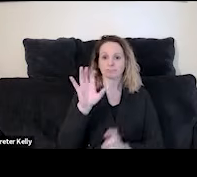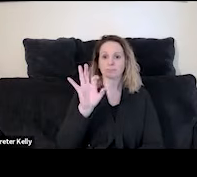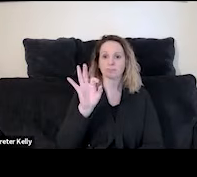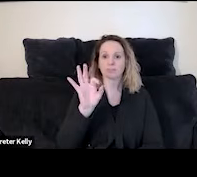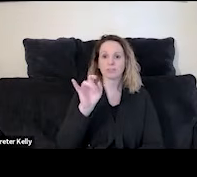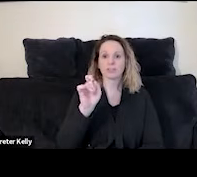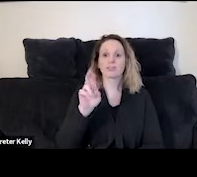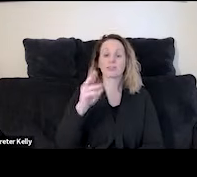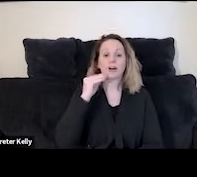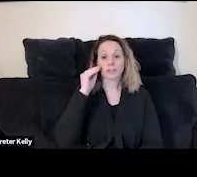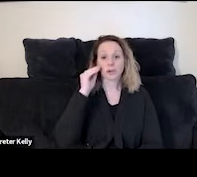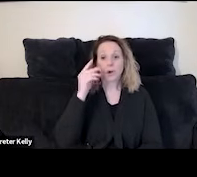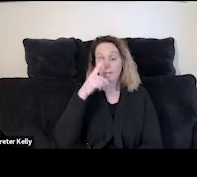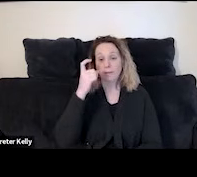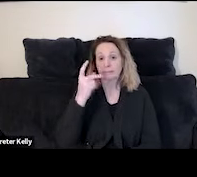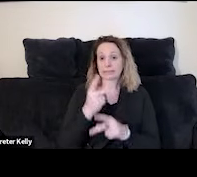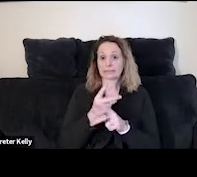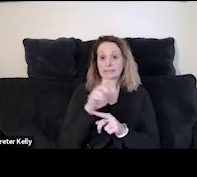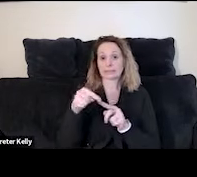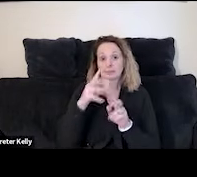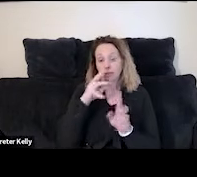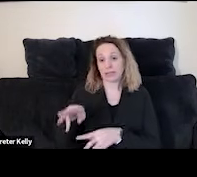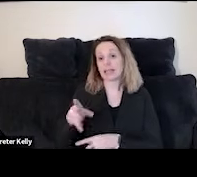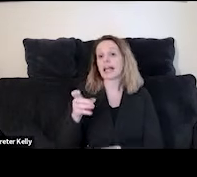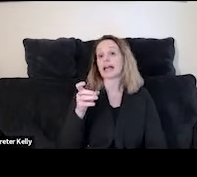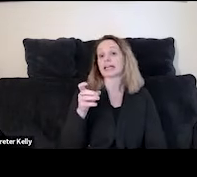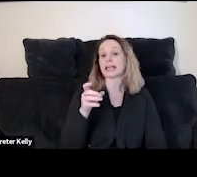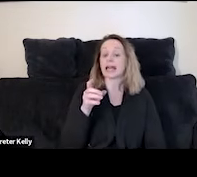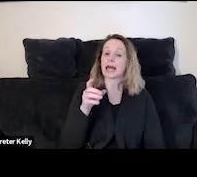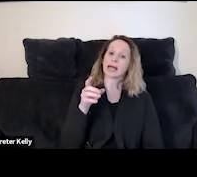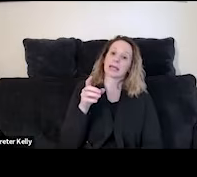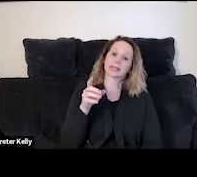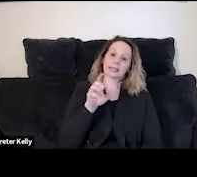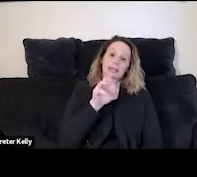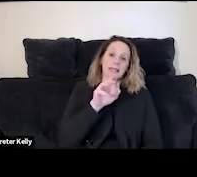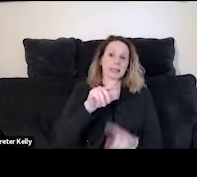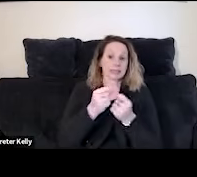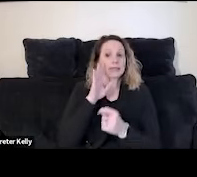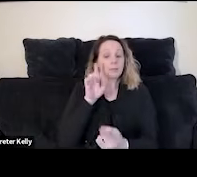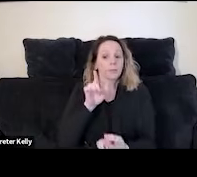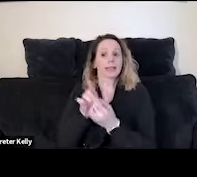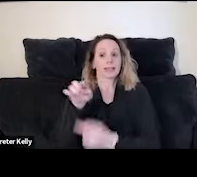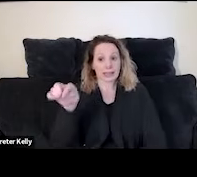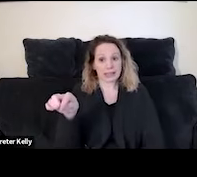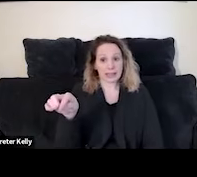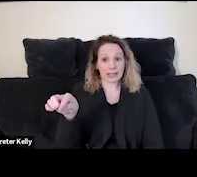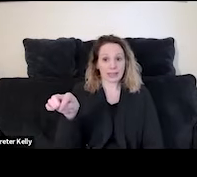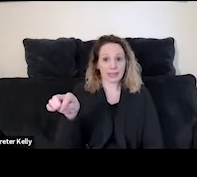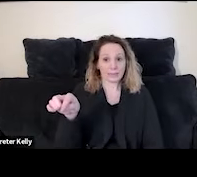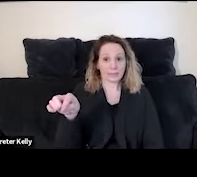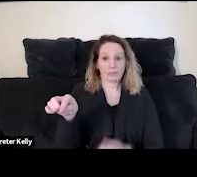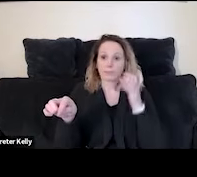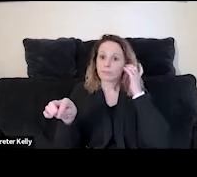of concerns of abuse and neglect, that mobile teams actually meet them there. And in that idea of mobile teams meeting them,